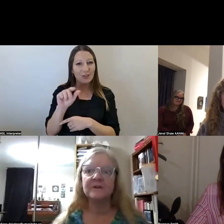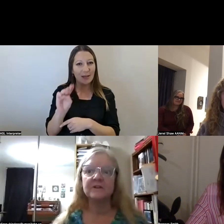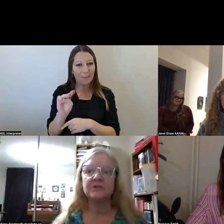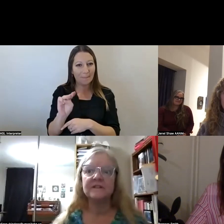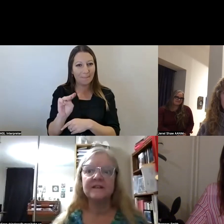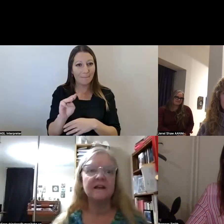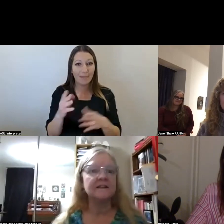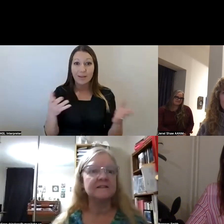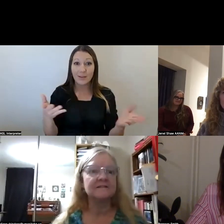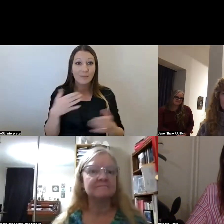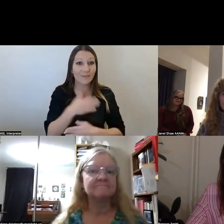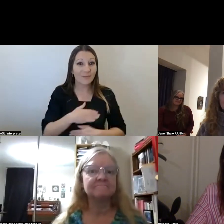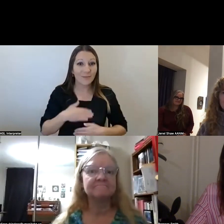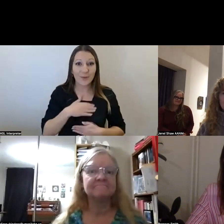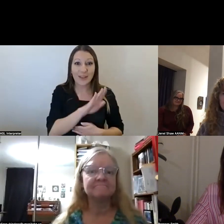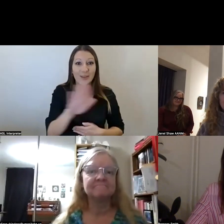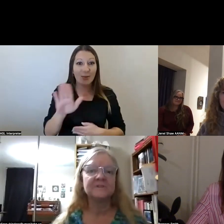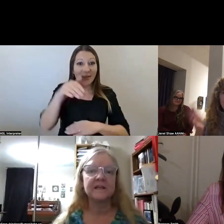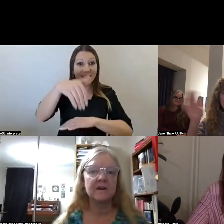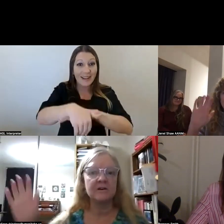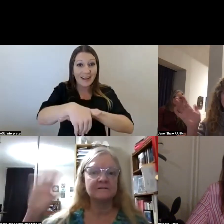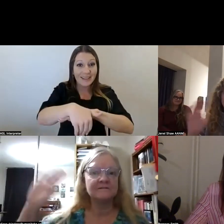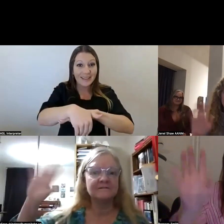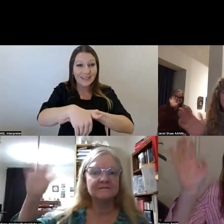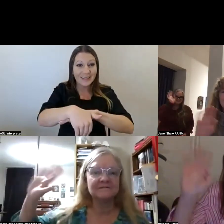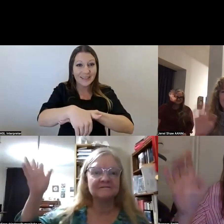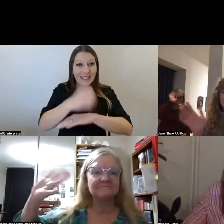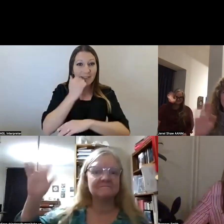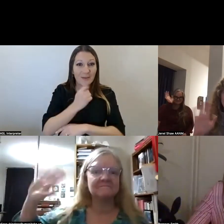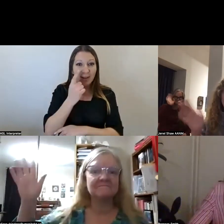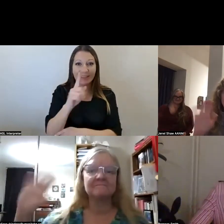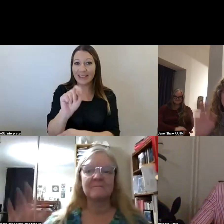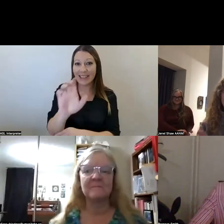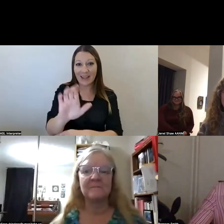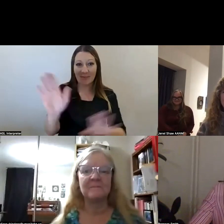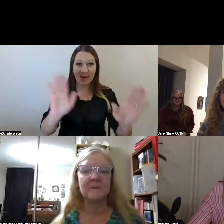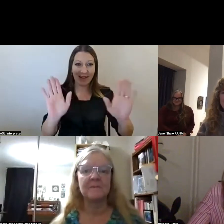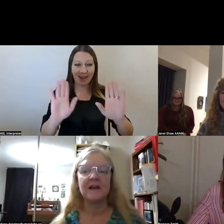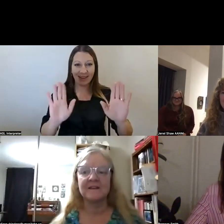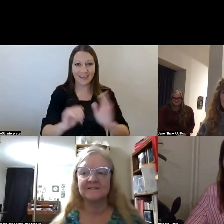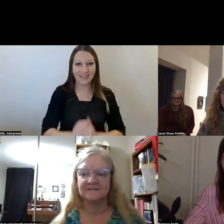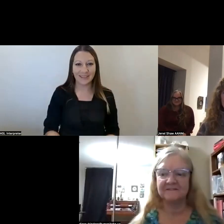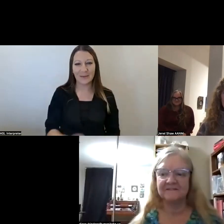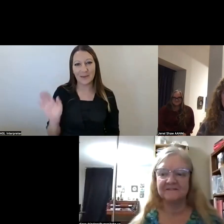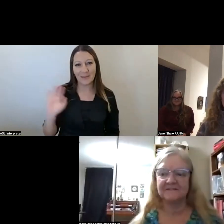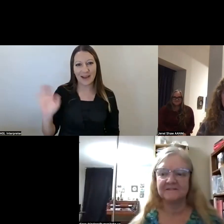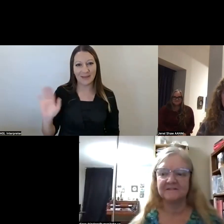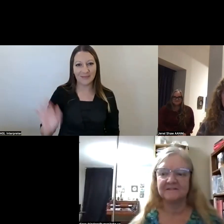have a good night. Take care. Thank you. All right. Bye-bye.